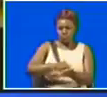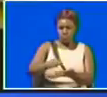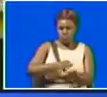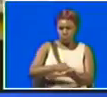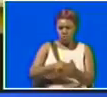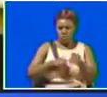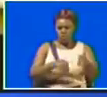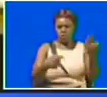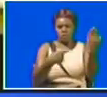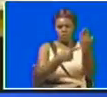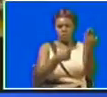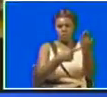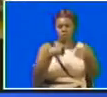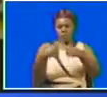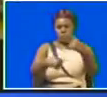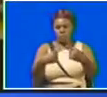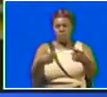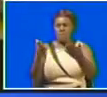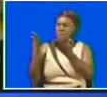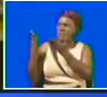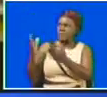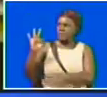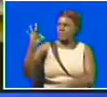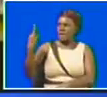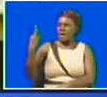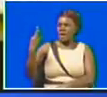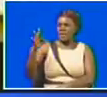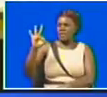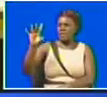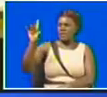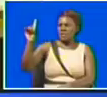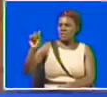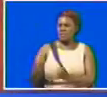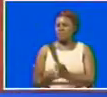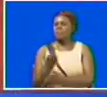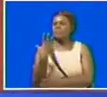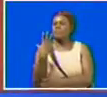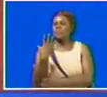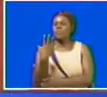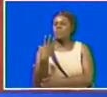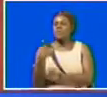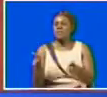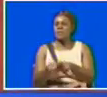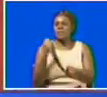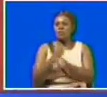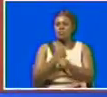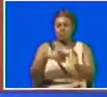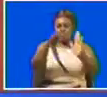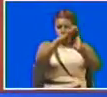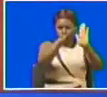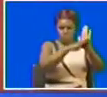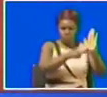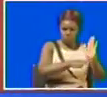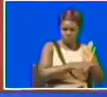up with technological advancement, this is the third series 3D printer they have developed. We also do the programming.